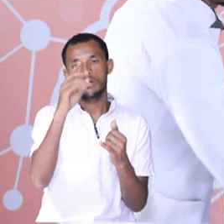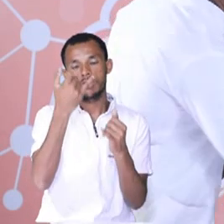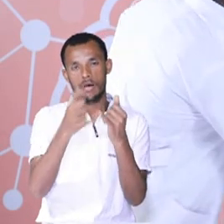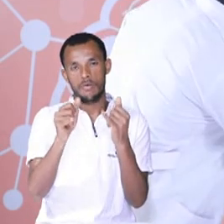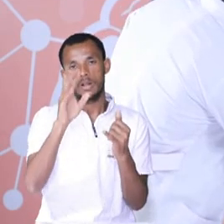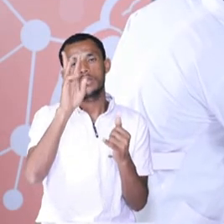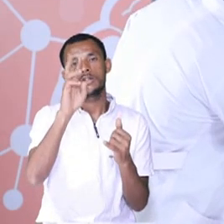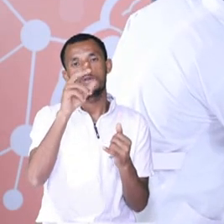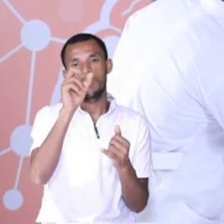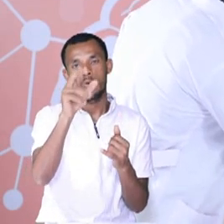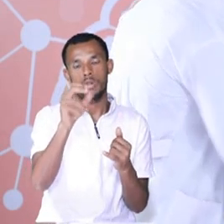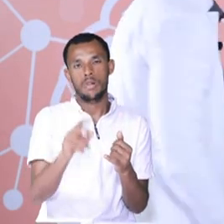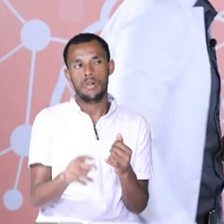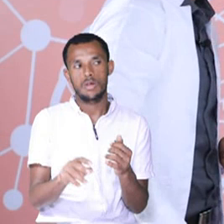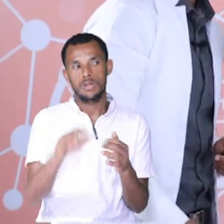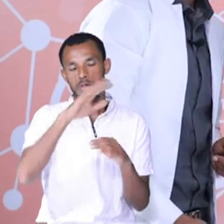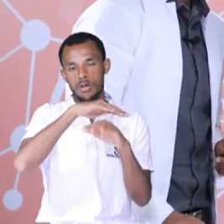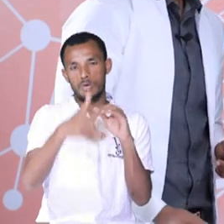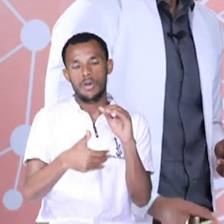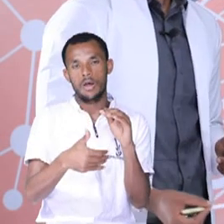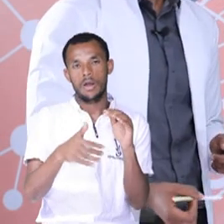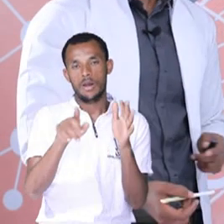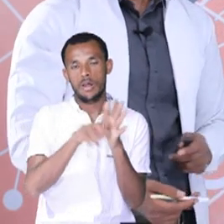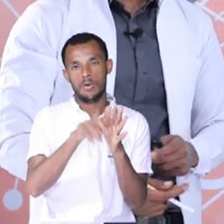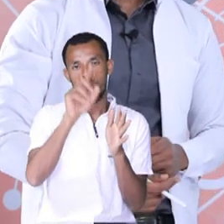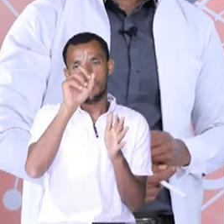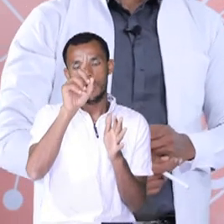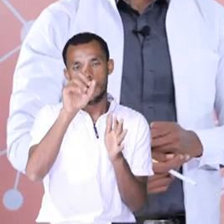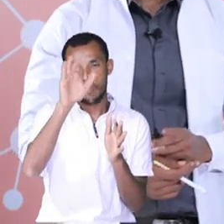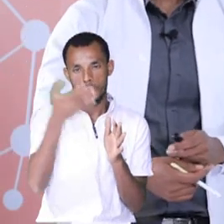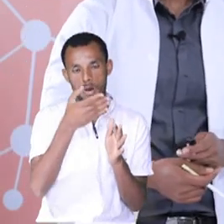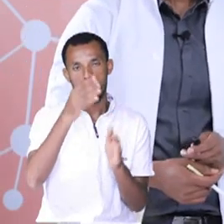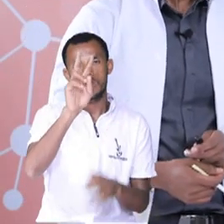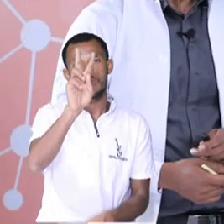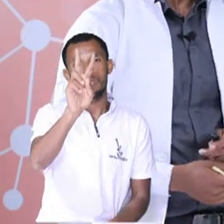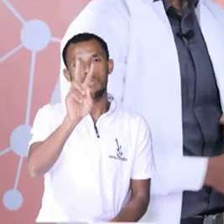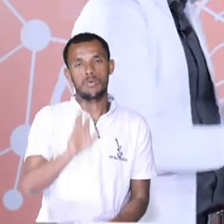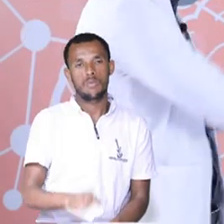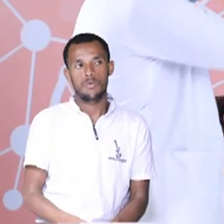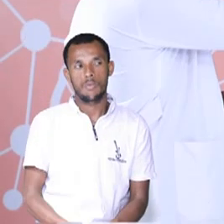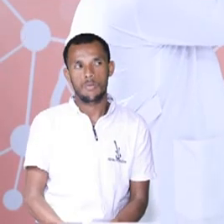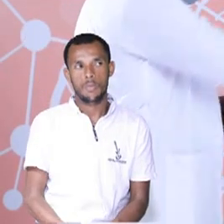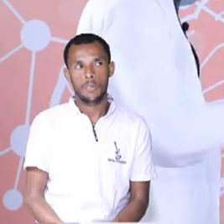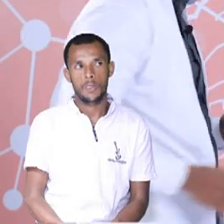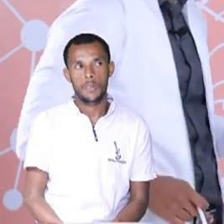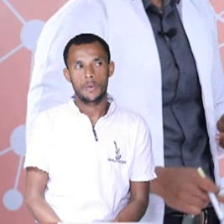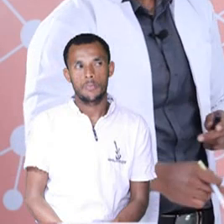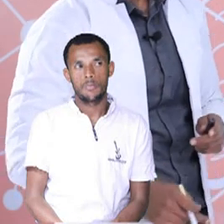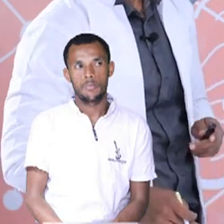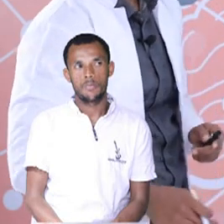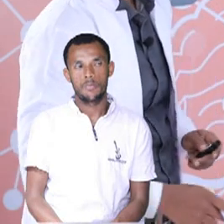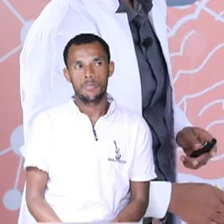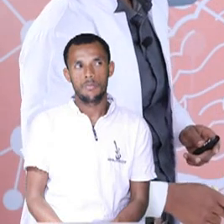2. Therefore, the slope of the line will be negative 1 over 2.